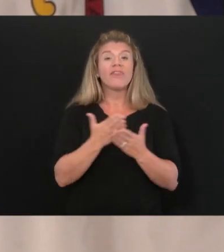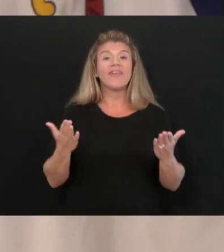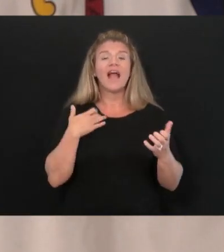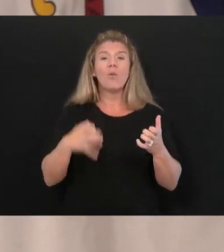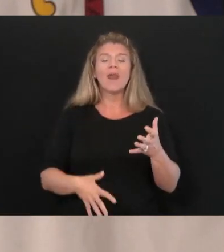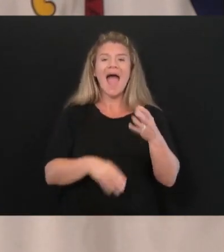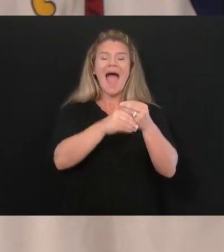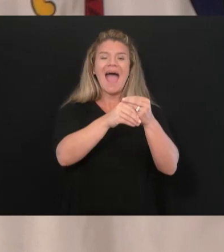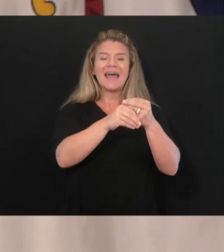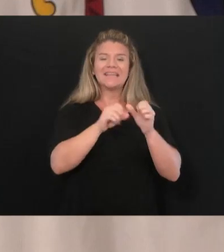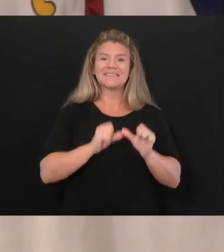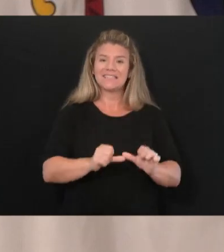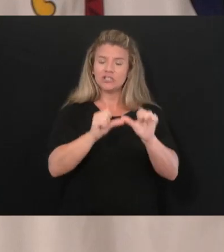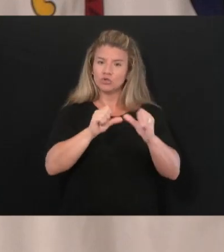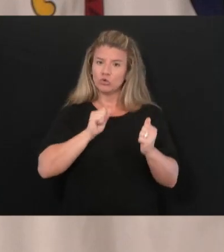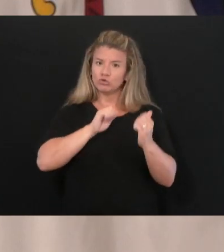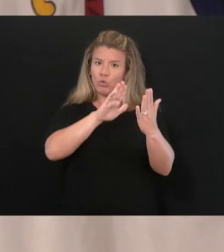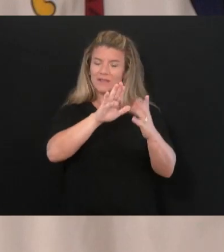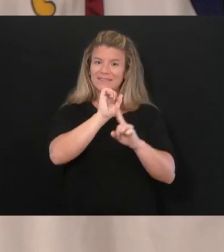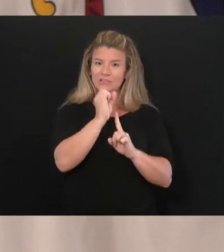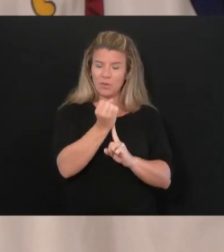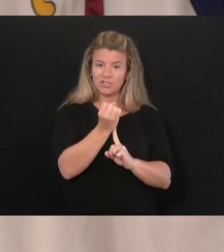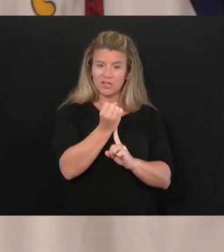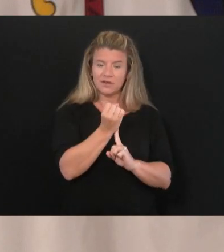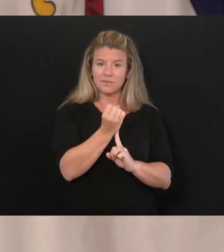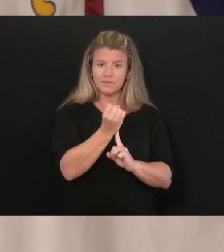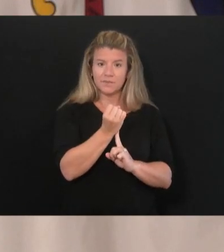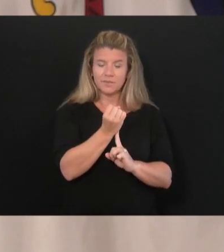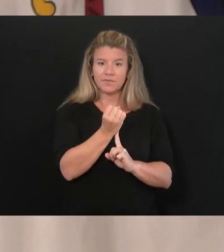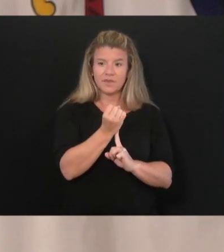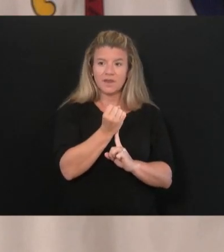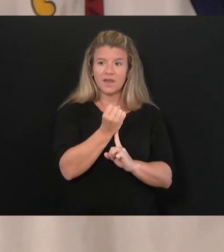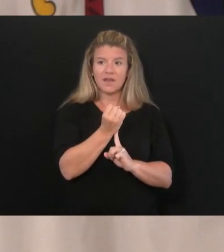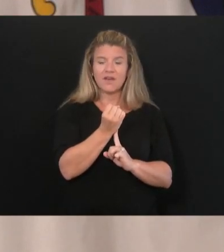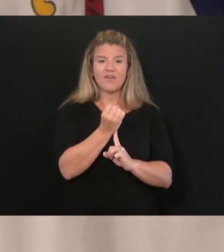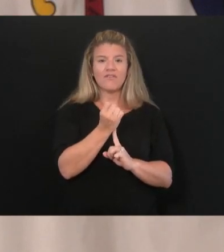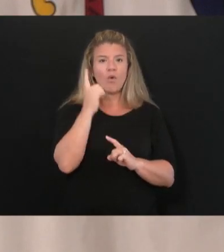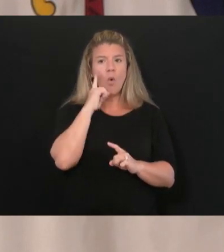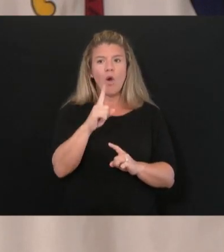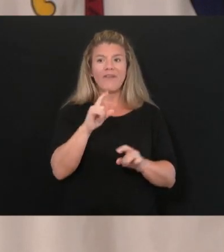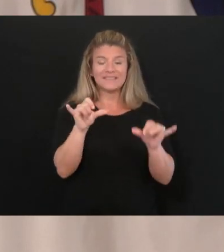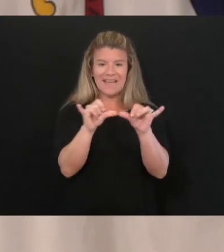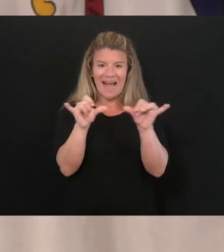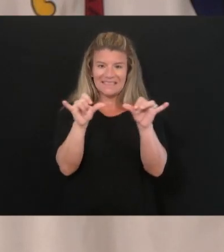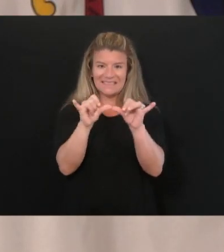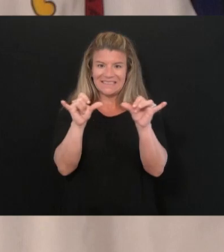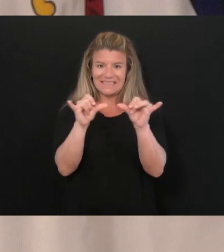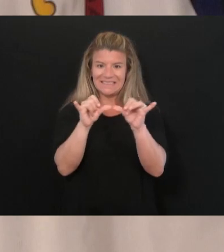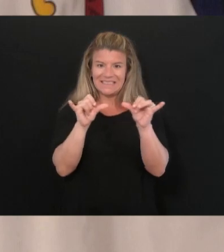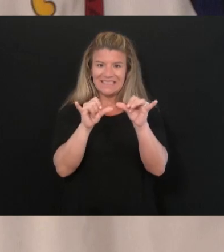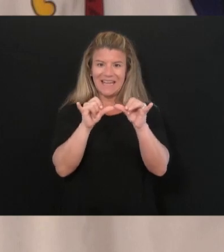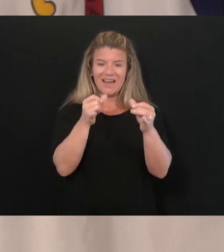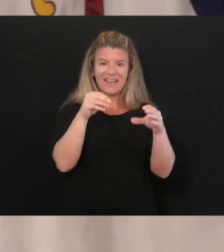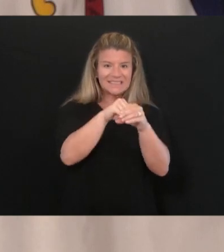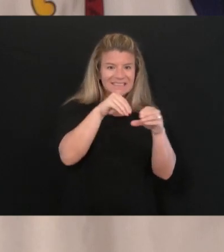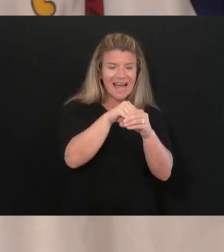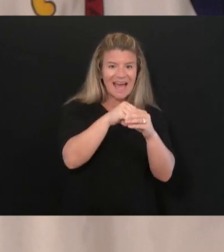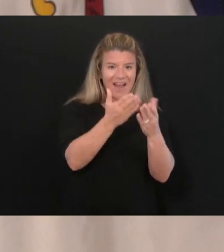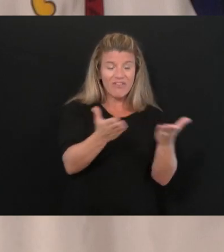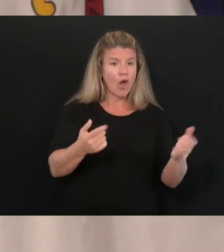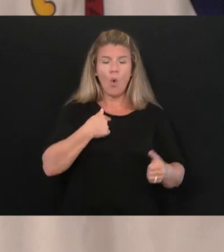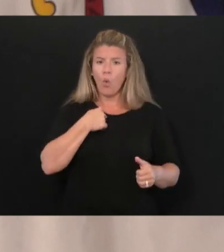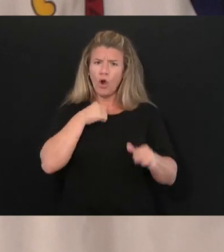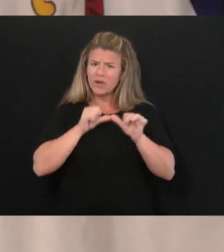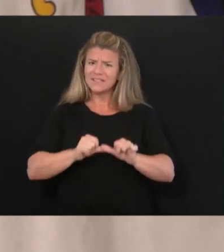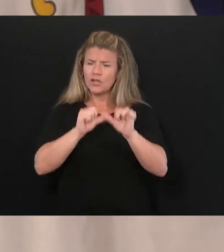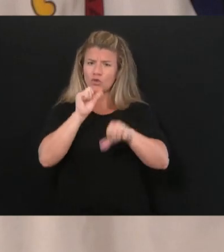to try to address the situation to where, as far as capacities and things like that we're working on. And we're continuing to work